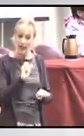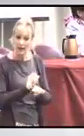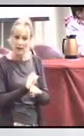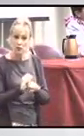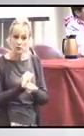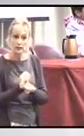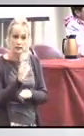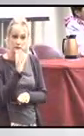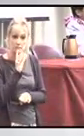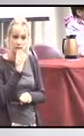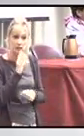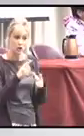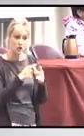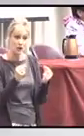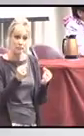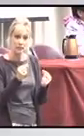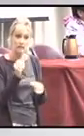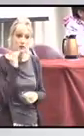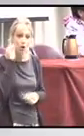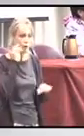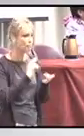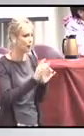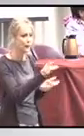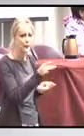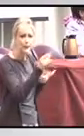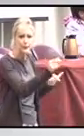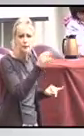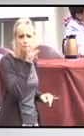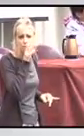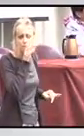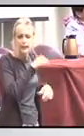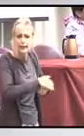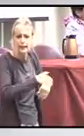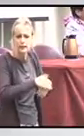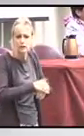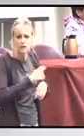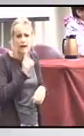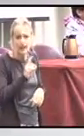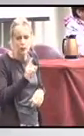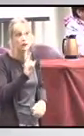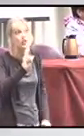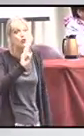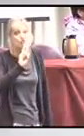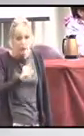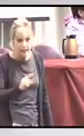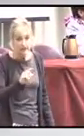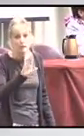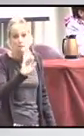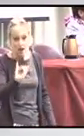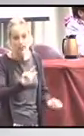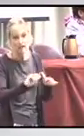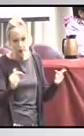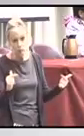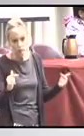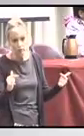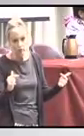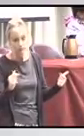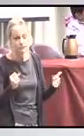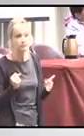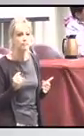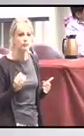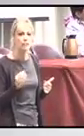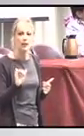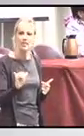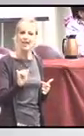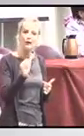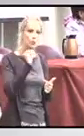maybe Japanese at home, but they're fluent in English. And actually, they're bilingual, they're truly bilingual. So that